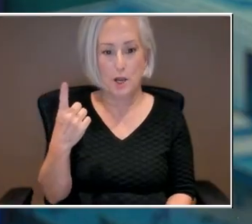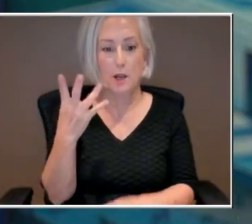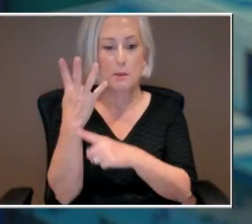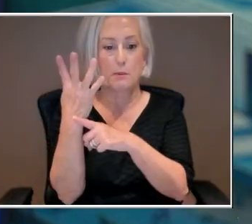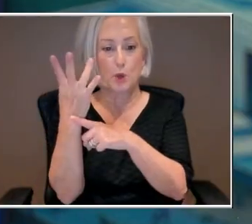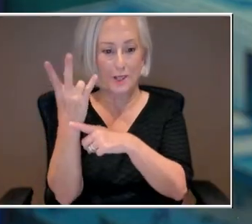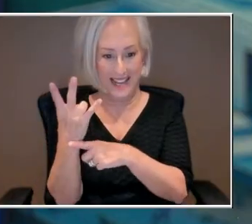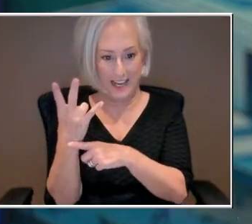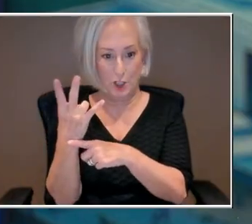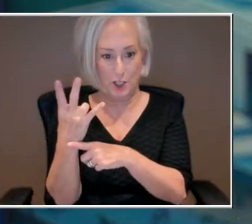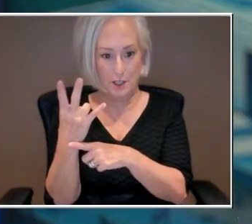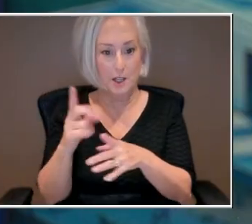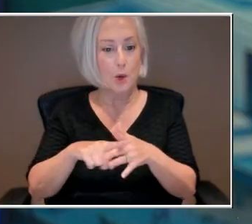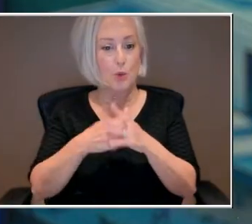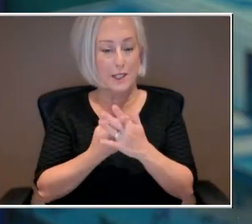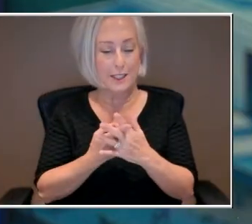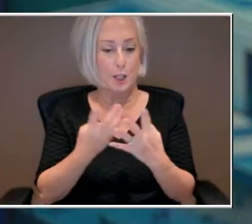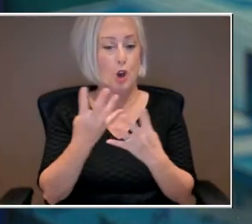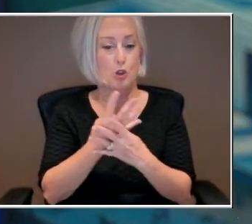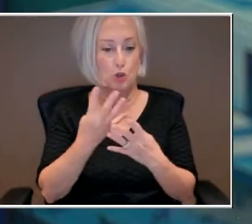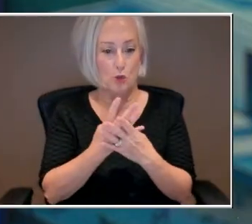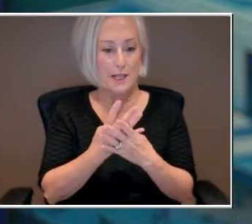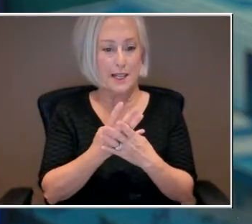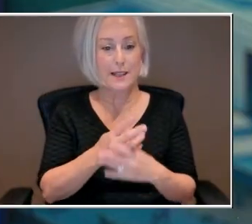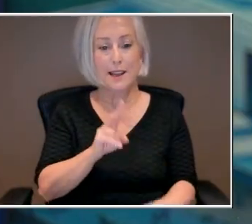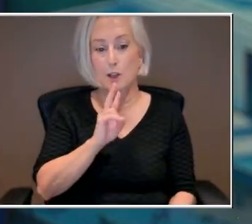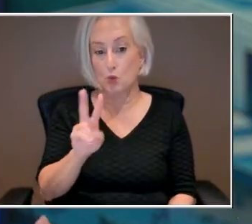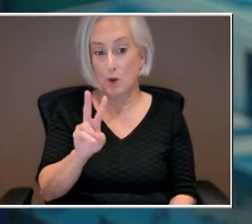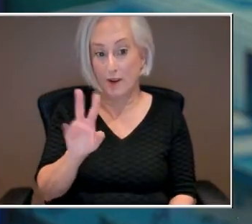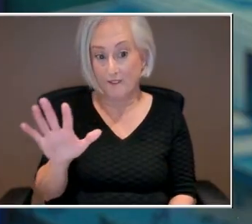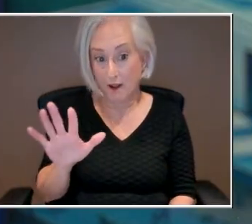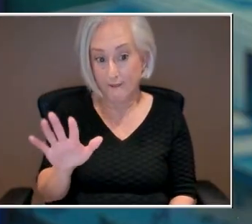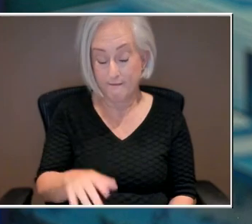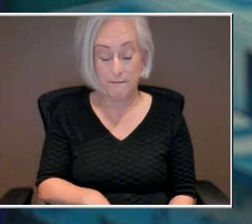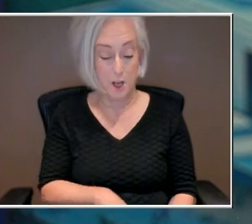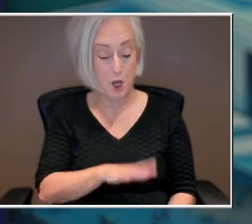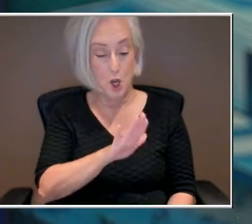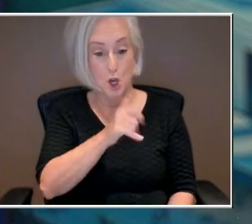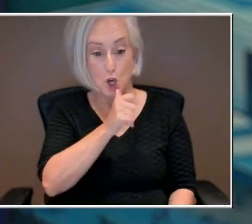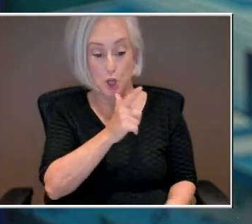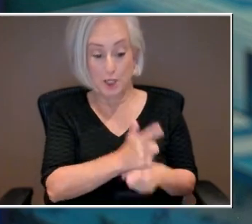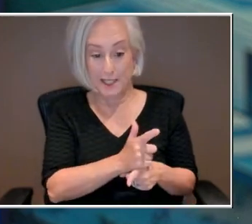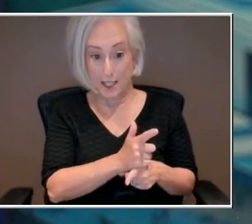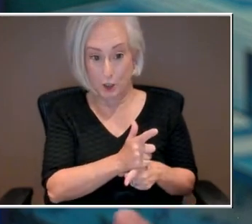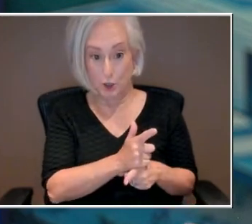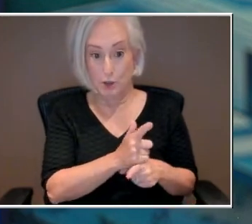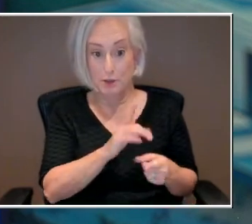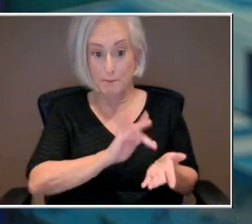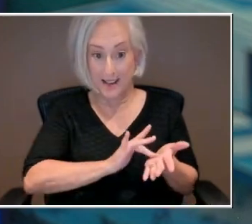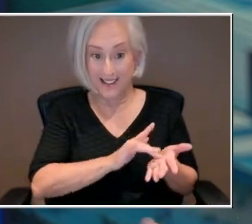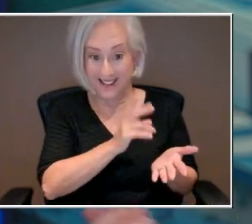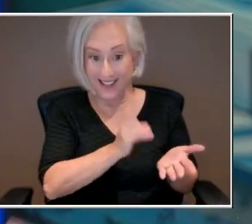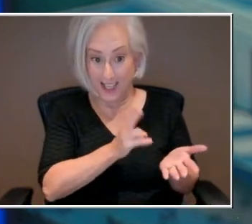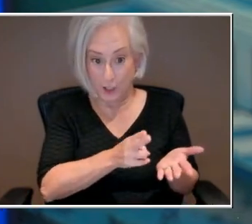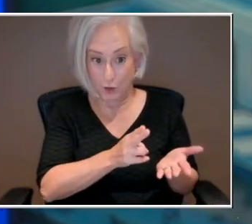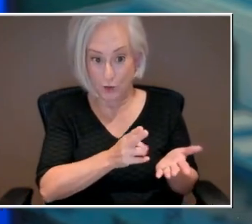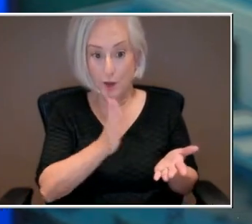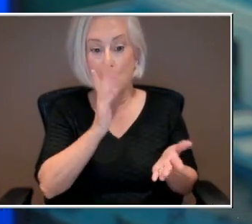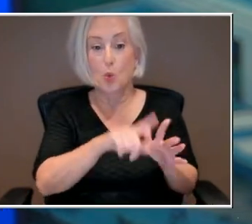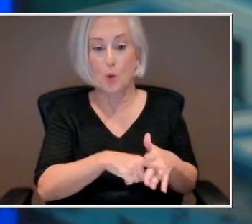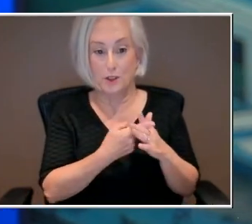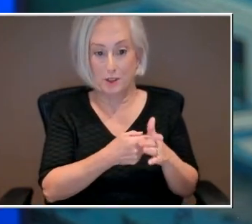Okay. And with her sister's history, we would actually consider starting someone even younger